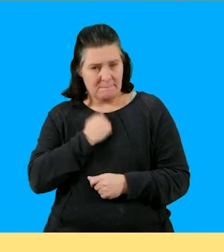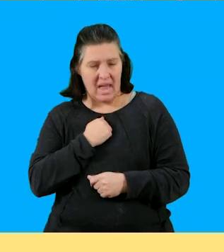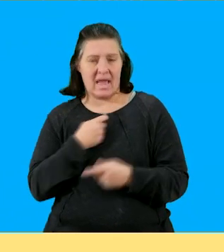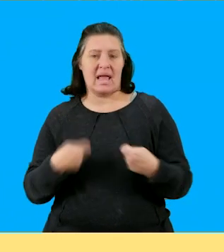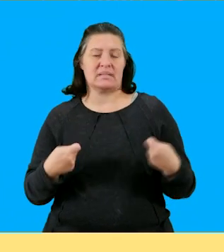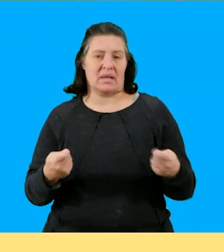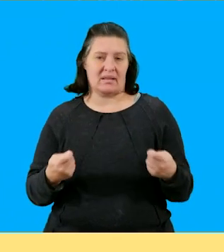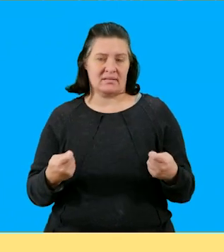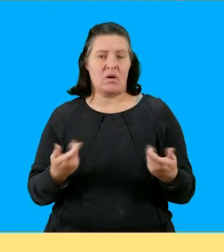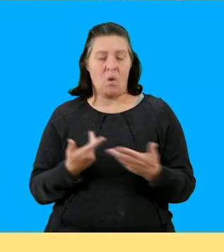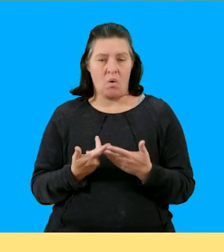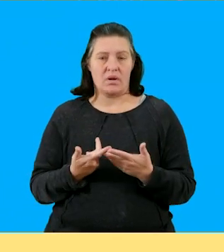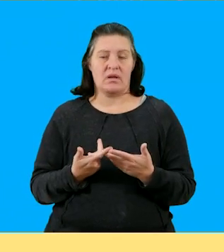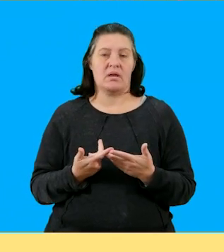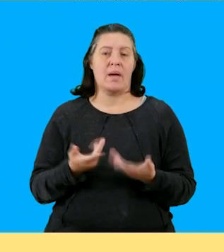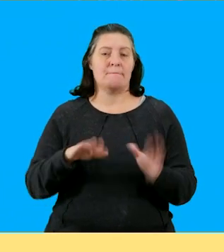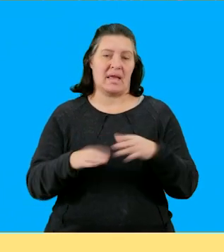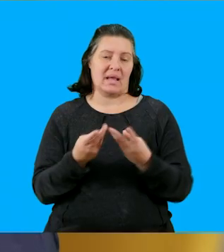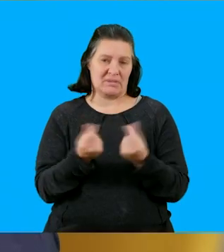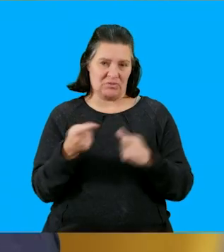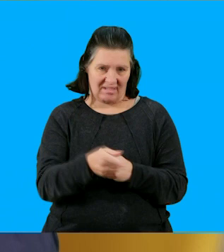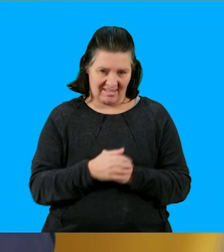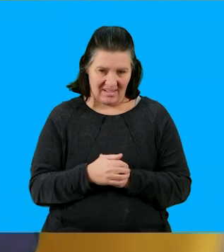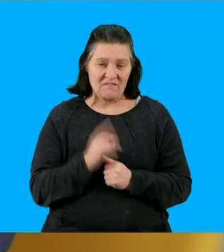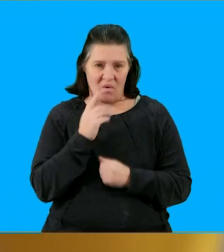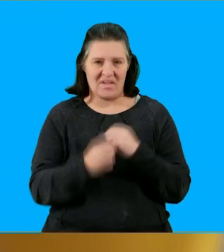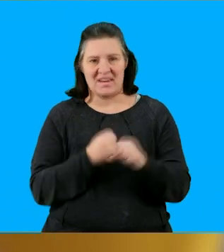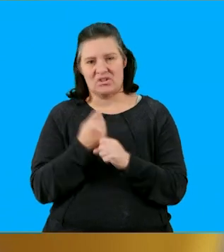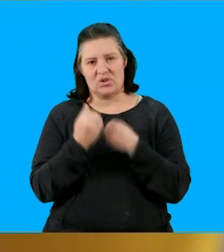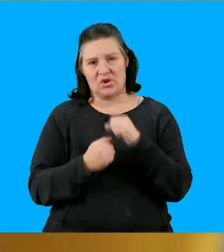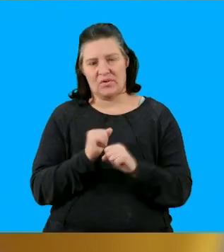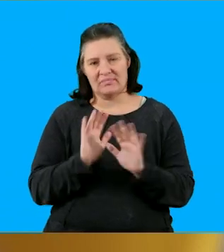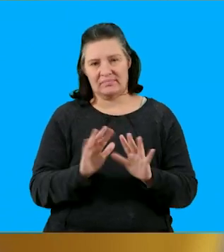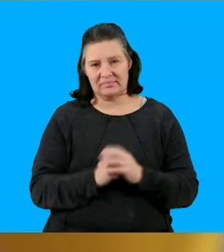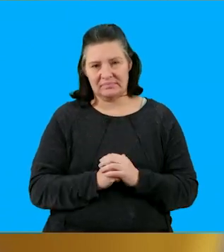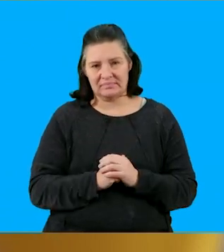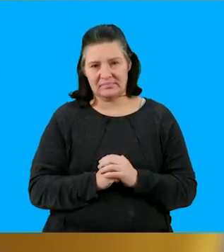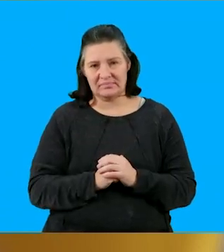my expense on packing materials for this financial year.